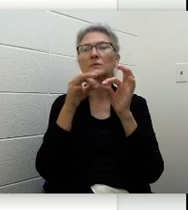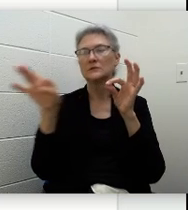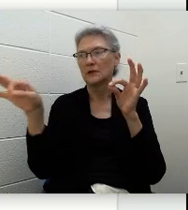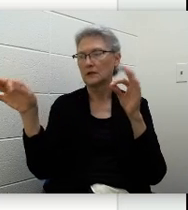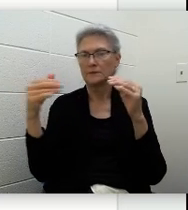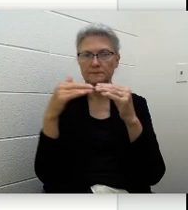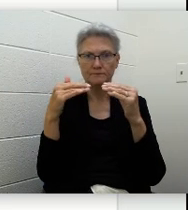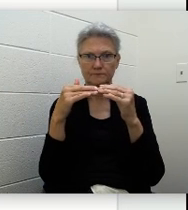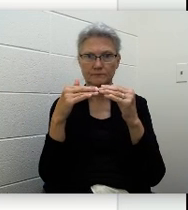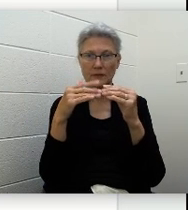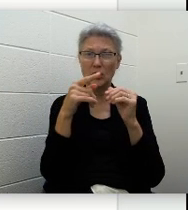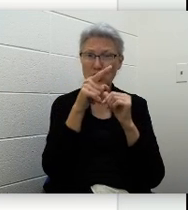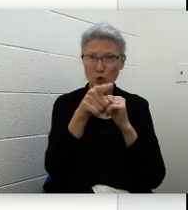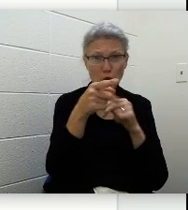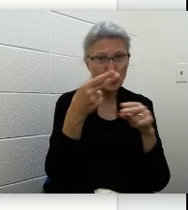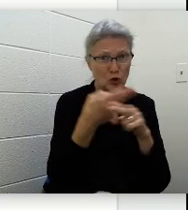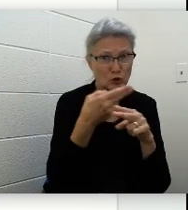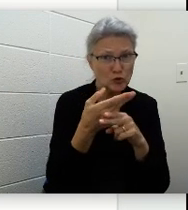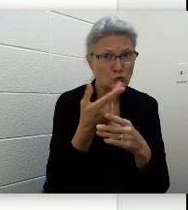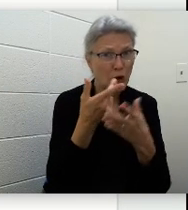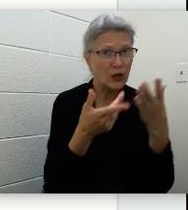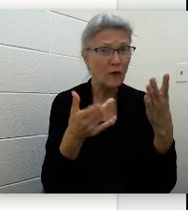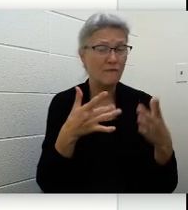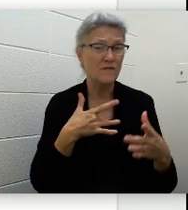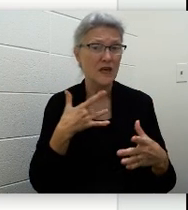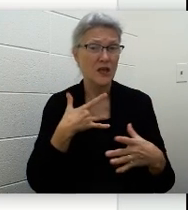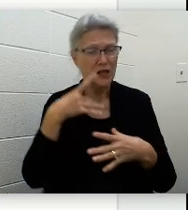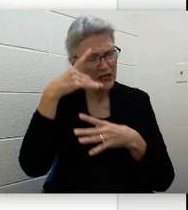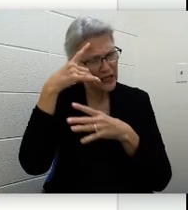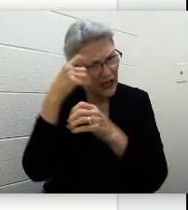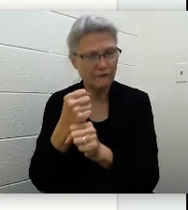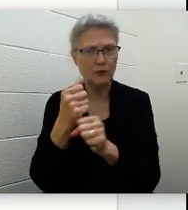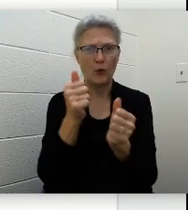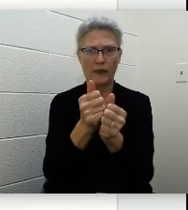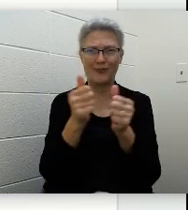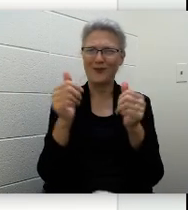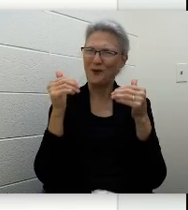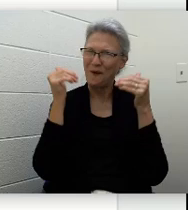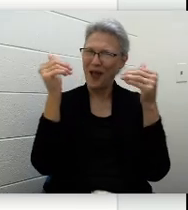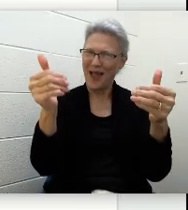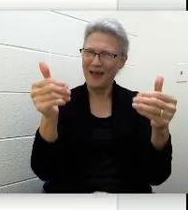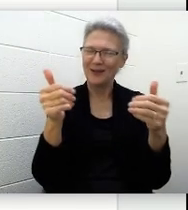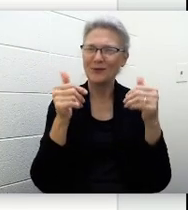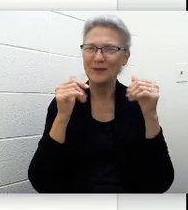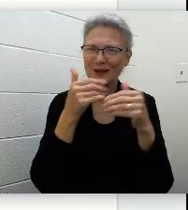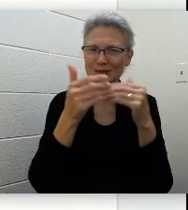most comfortable with. All right, rock stars, go ahead and rock that next part away.